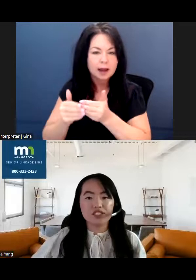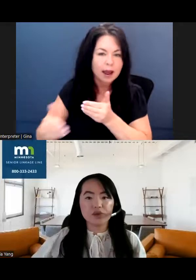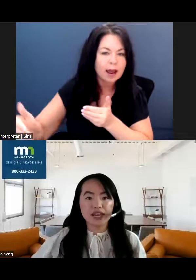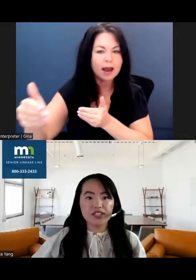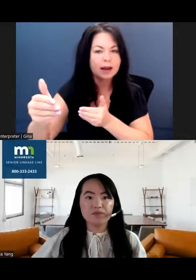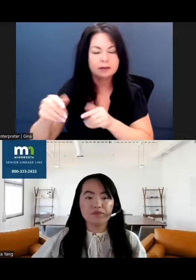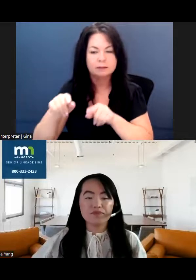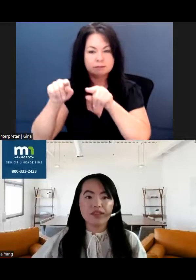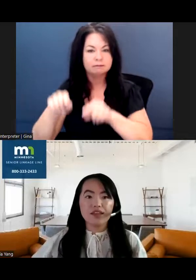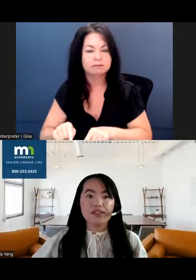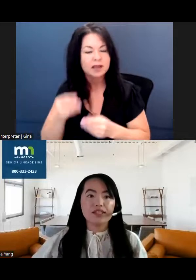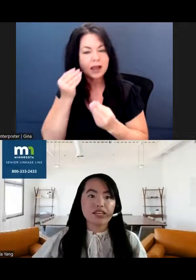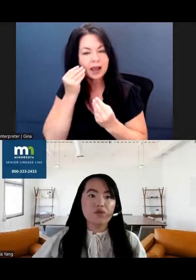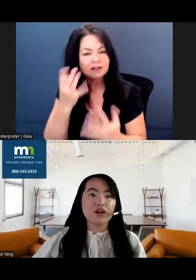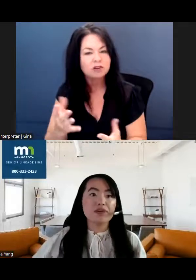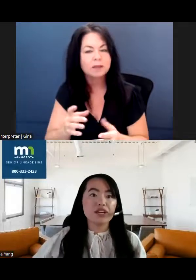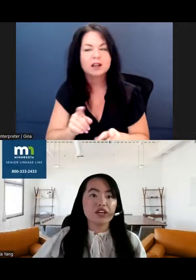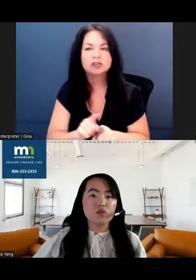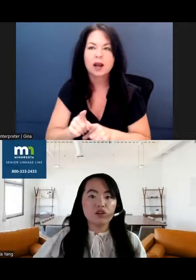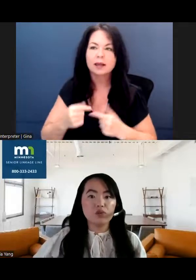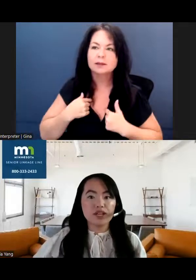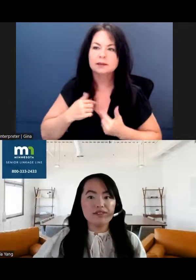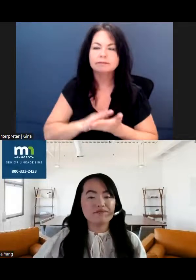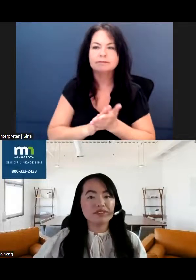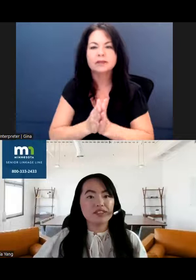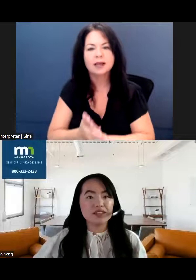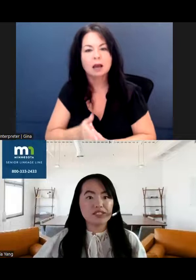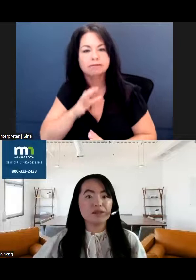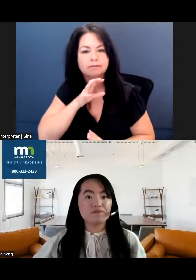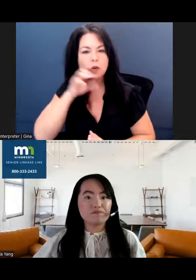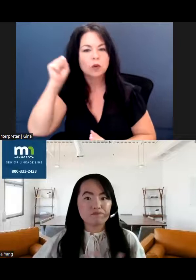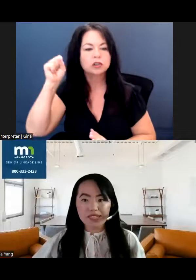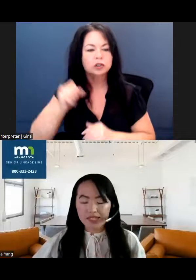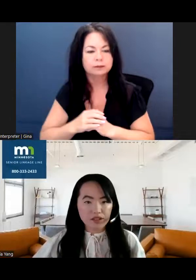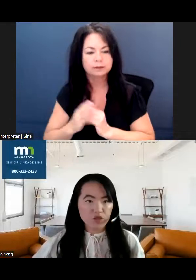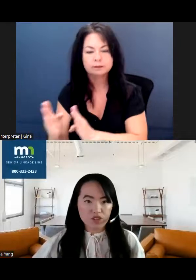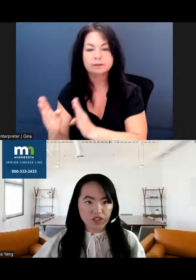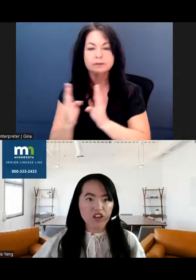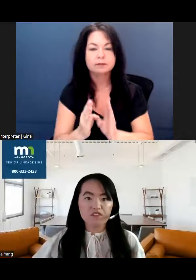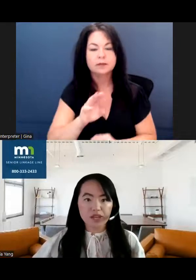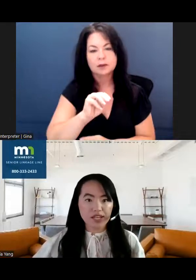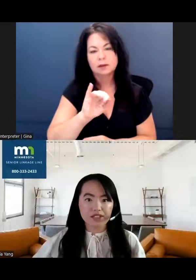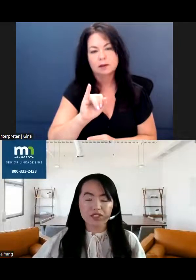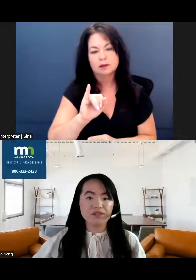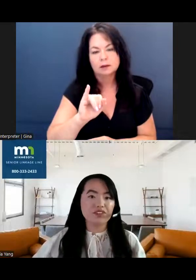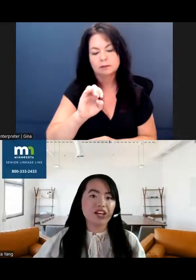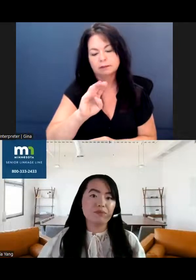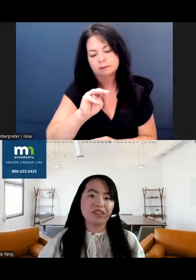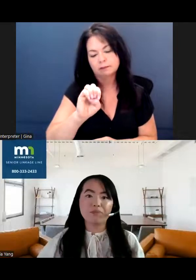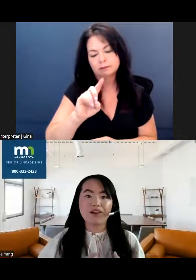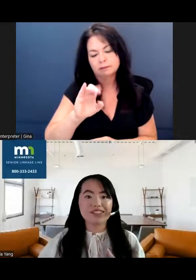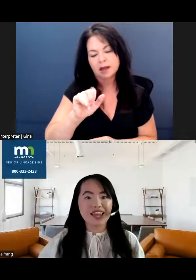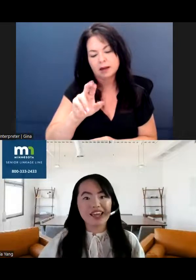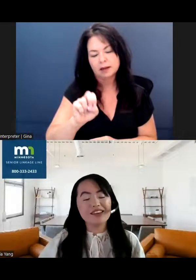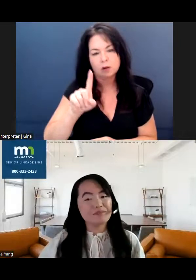consider as you age. The second one, Medicare 101, is a basic overview of Medicare. So talking about